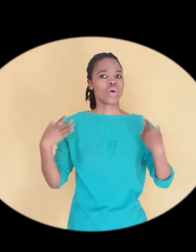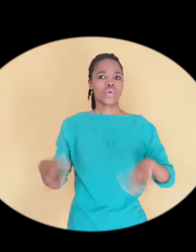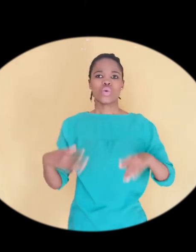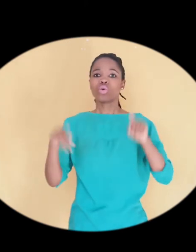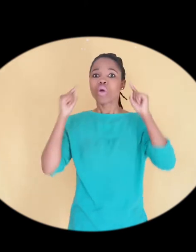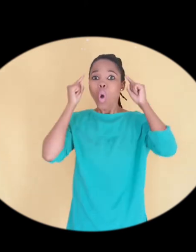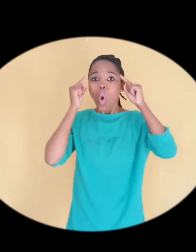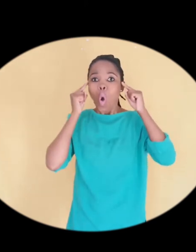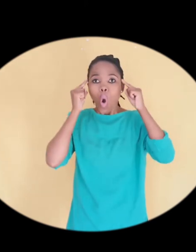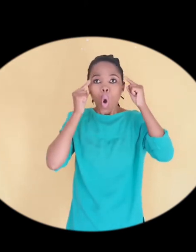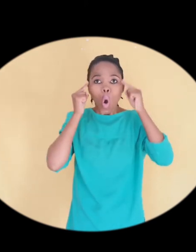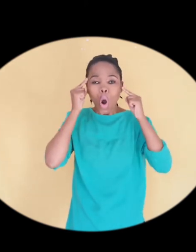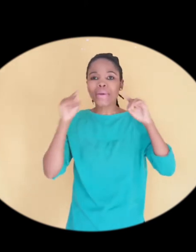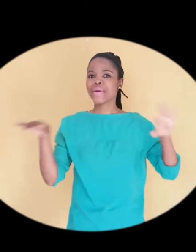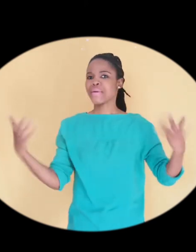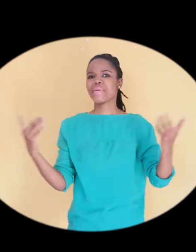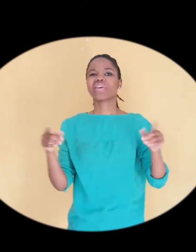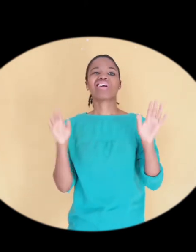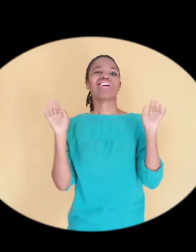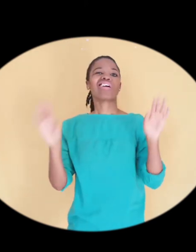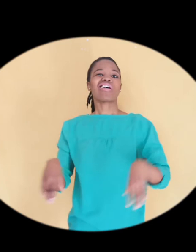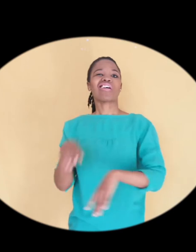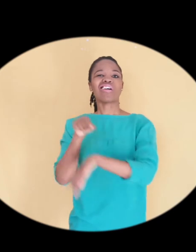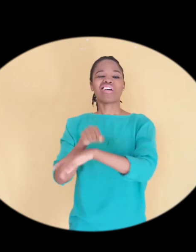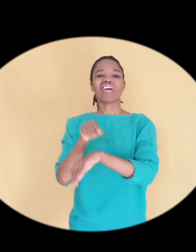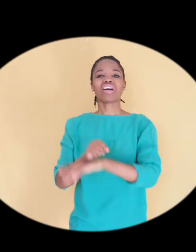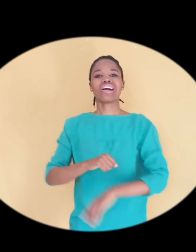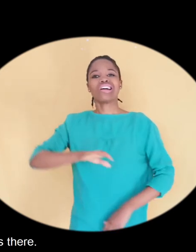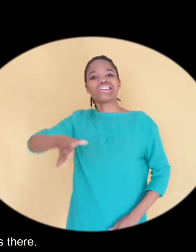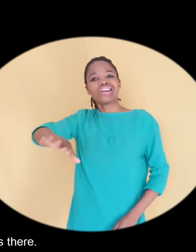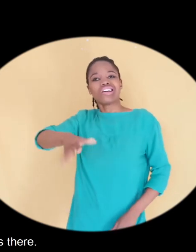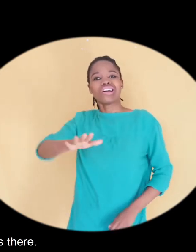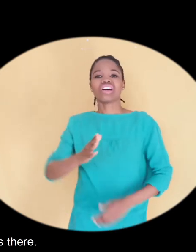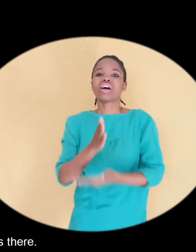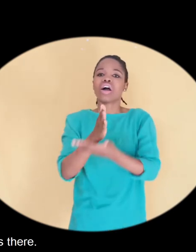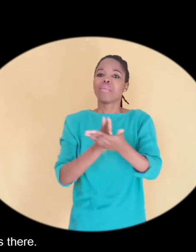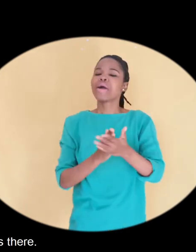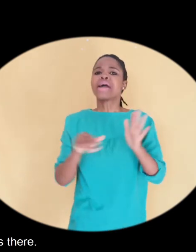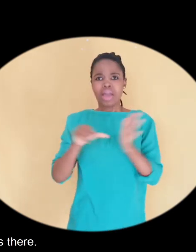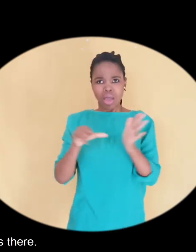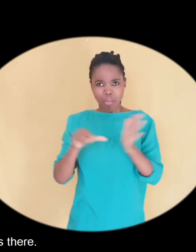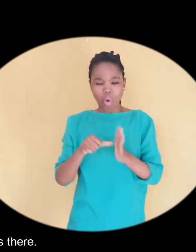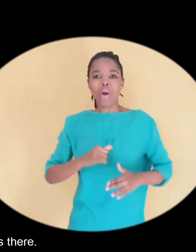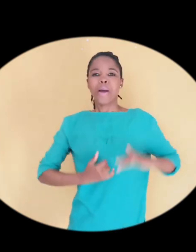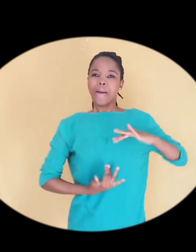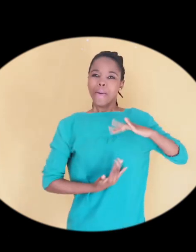If you're not obsessed over something, I feel like you don't quite finish it. Yeah, it